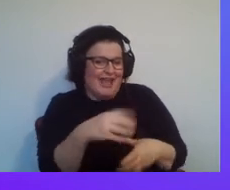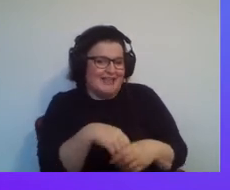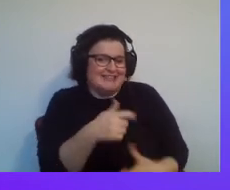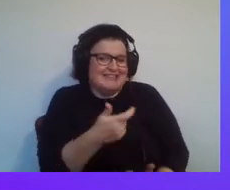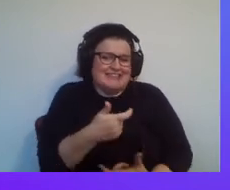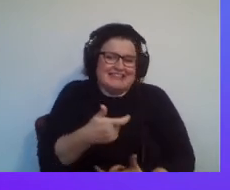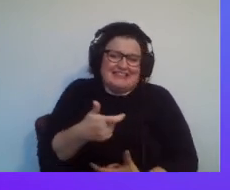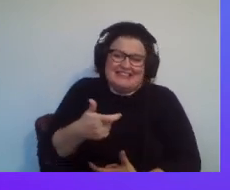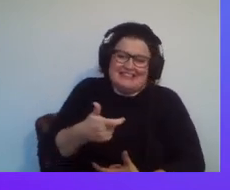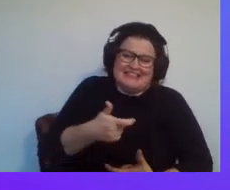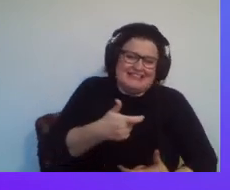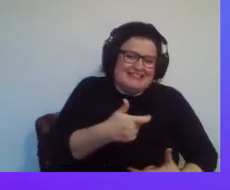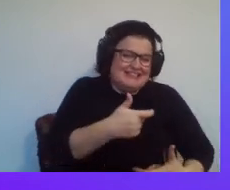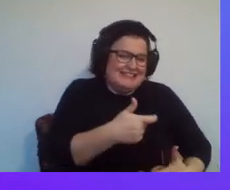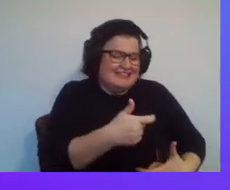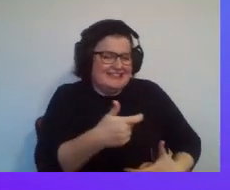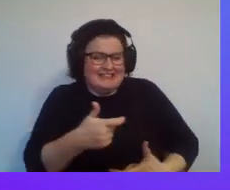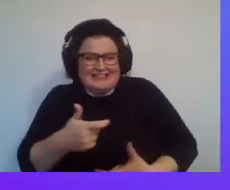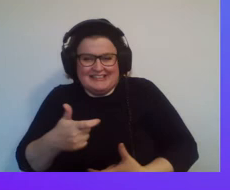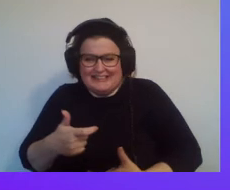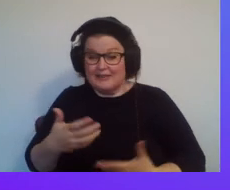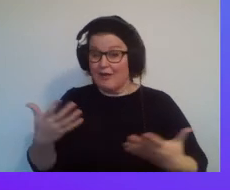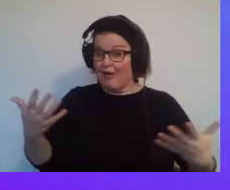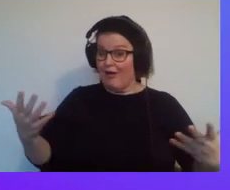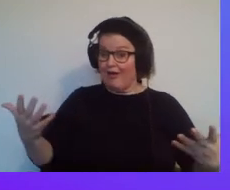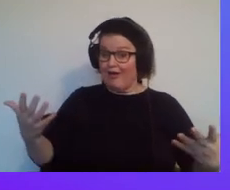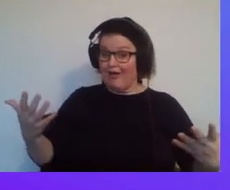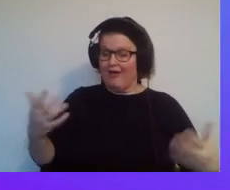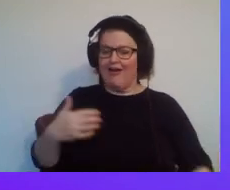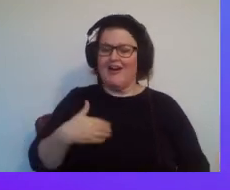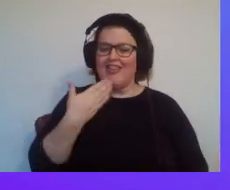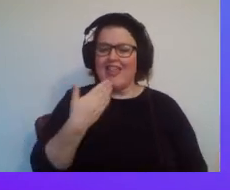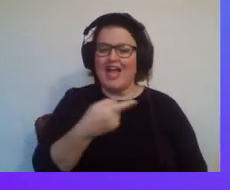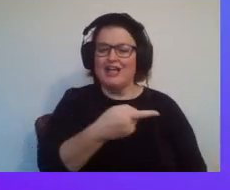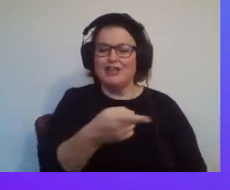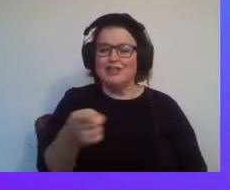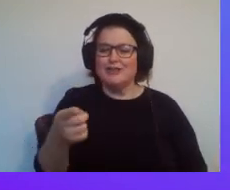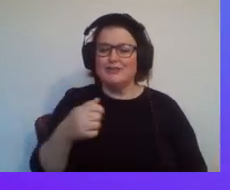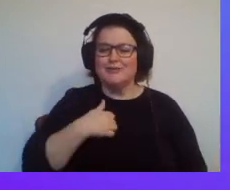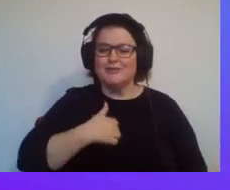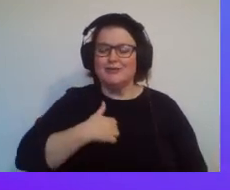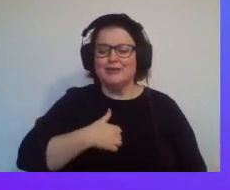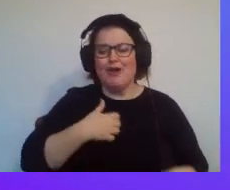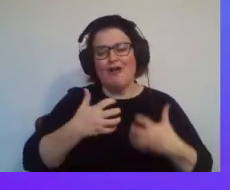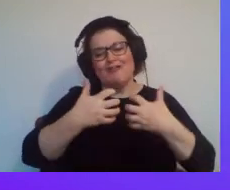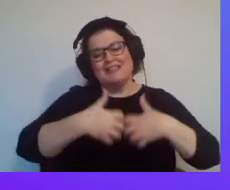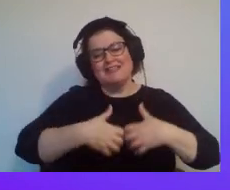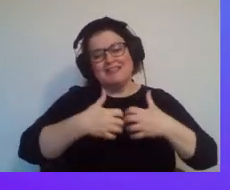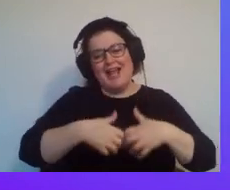Well, look, let me just say thank you all, and I'm sorry for the technical problems and the delay, but I've been very, very